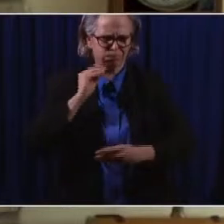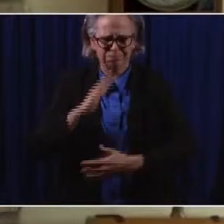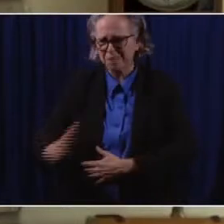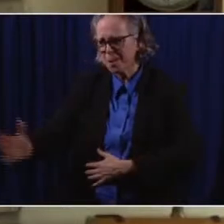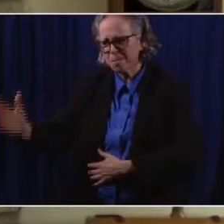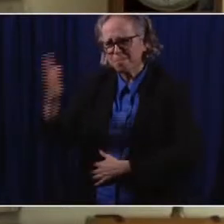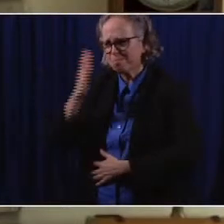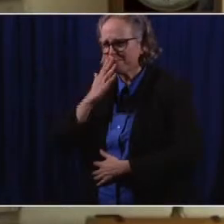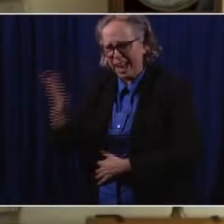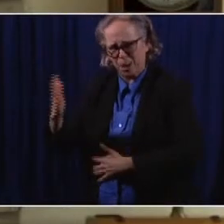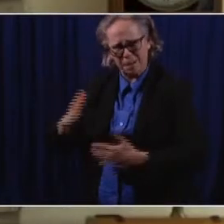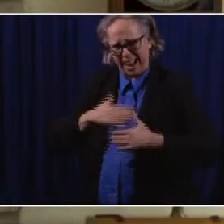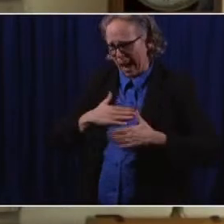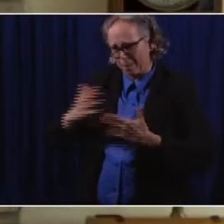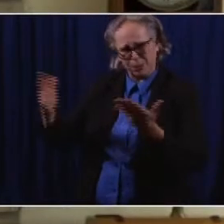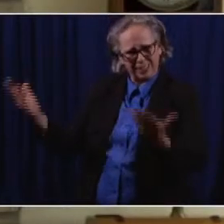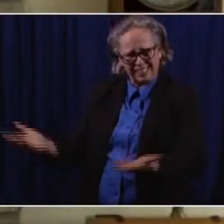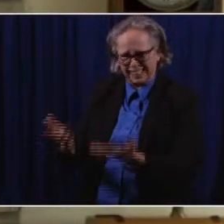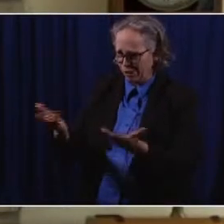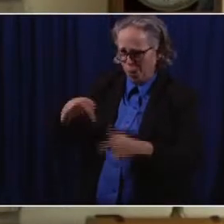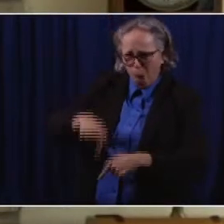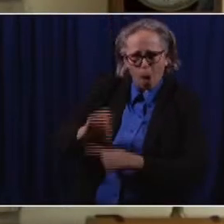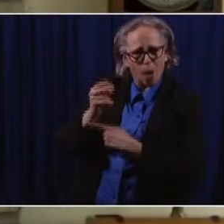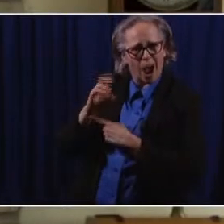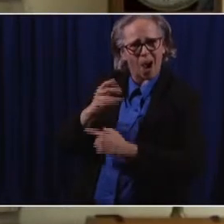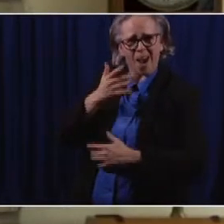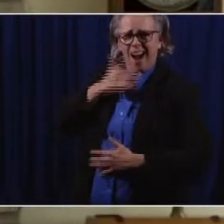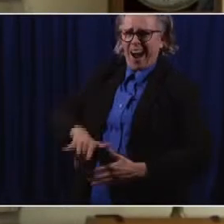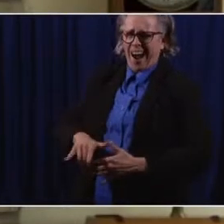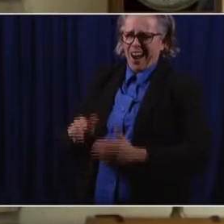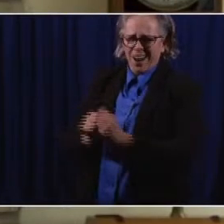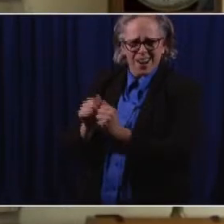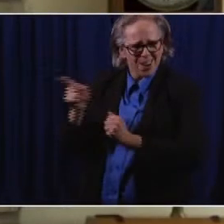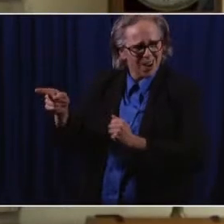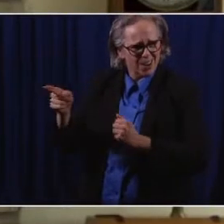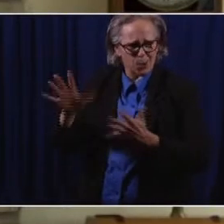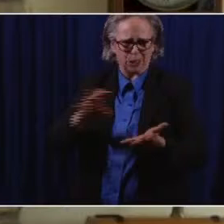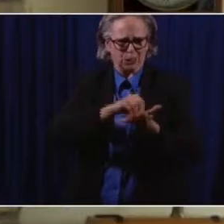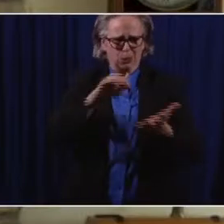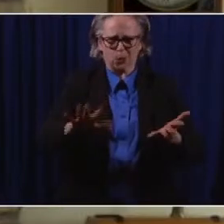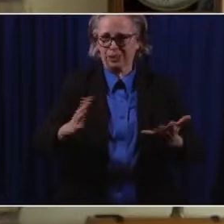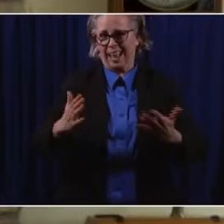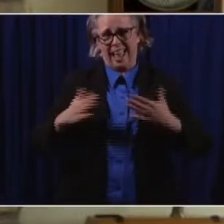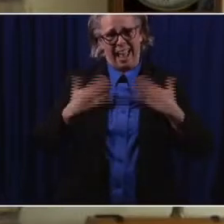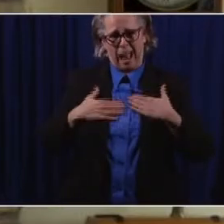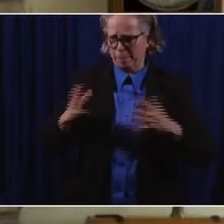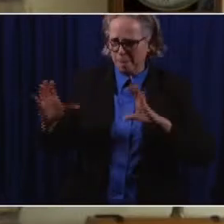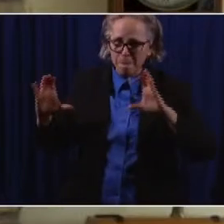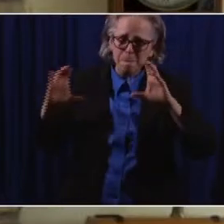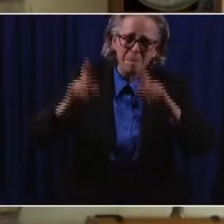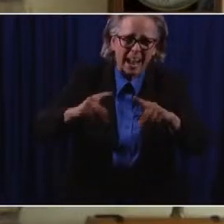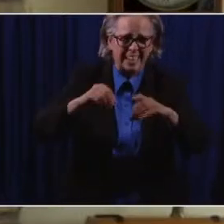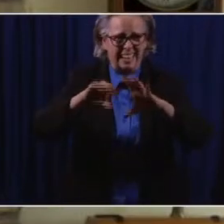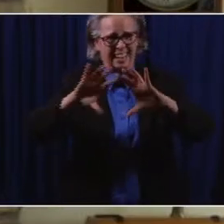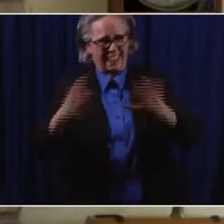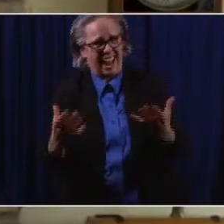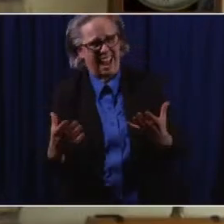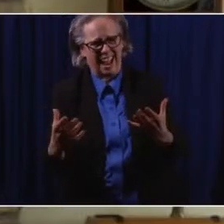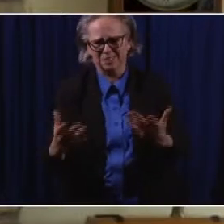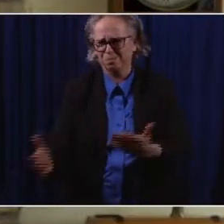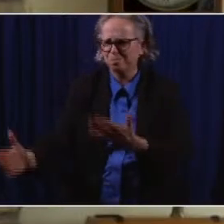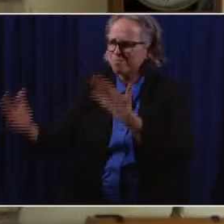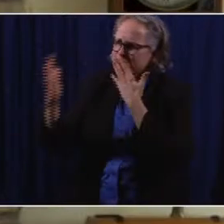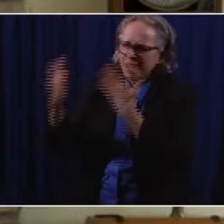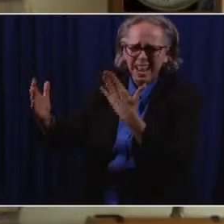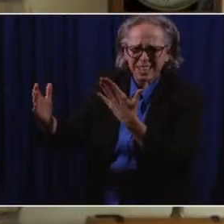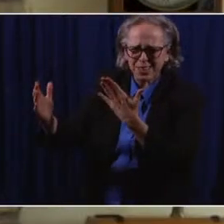in Ohio, and I know you'll be happy, and your students will be happy to see you and get back into the classroom. But thank you very, very much,